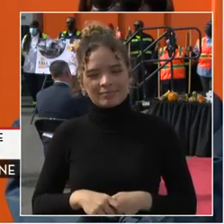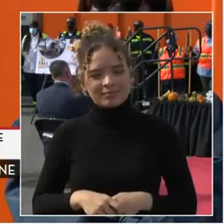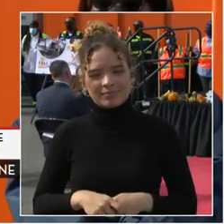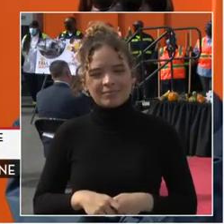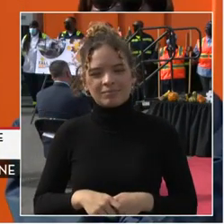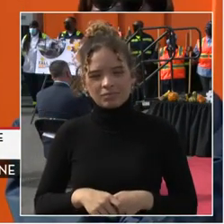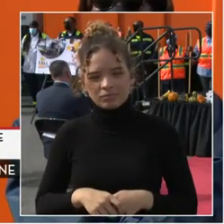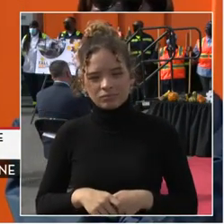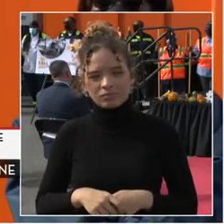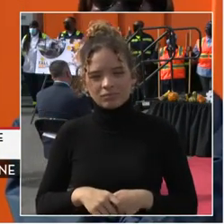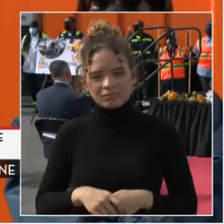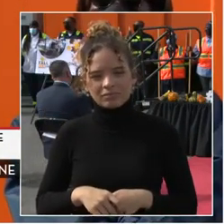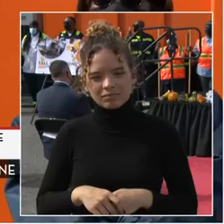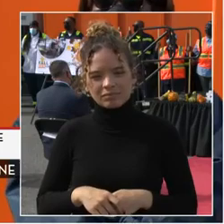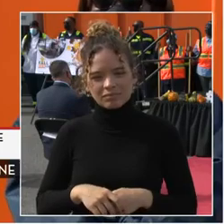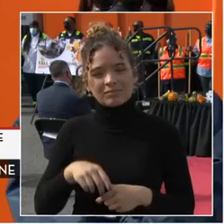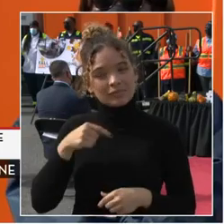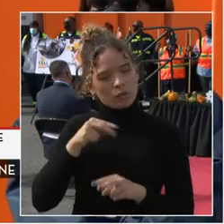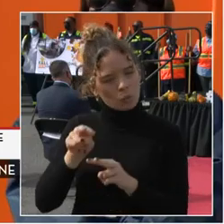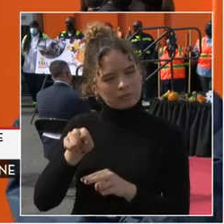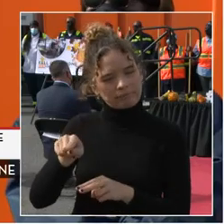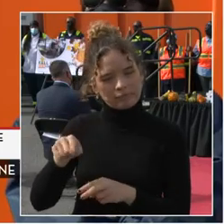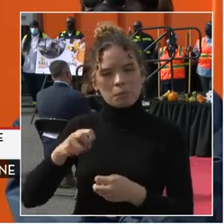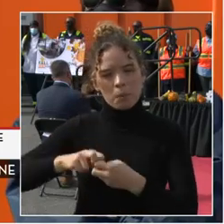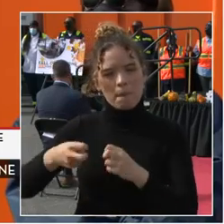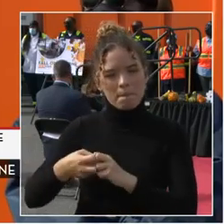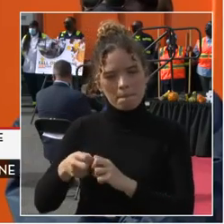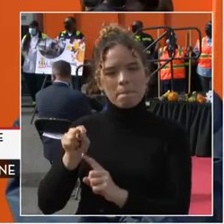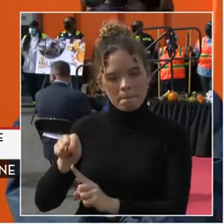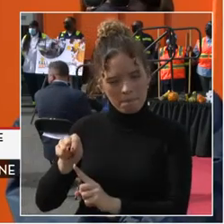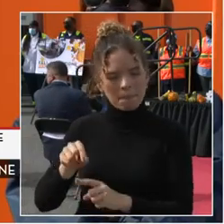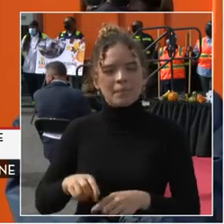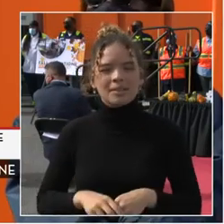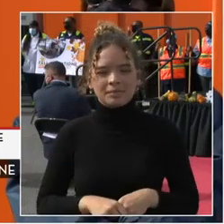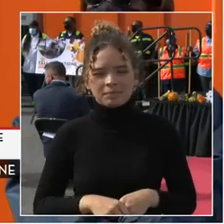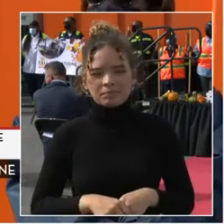Yep. Any other? I'll get to press. Yes.